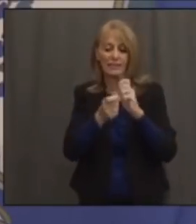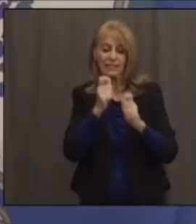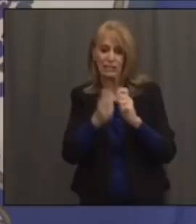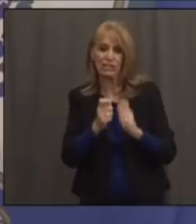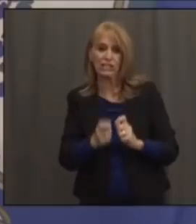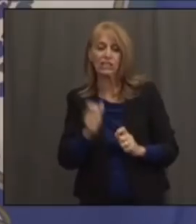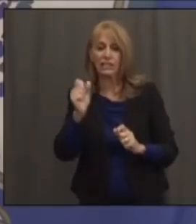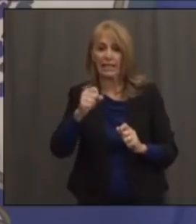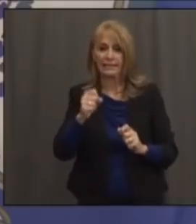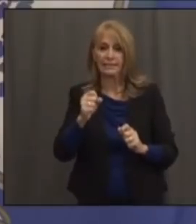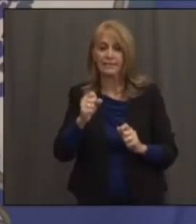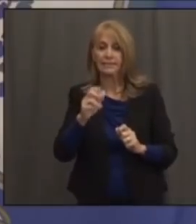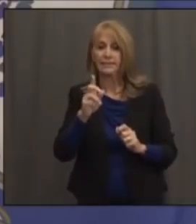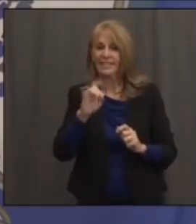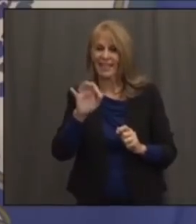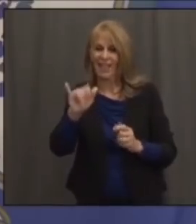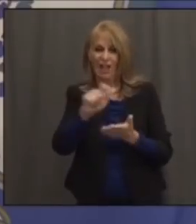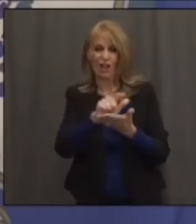pointed out.